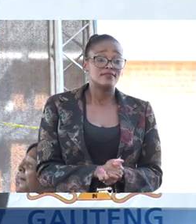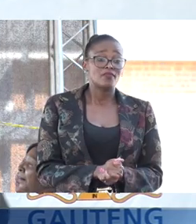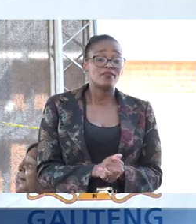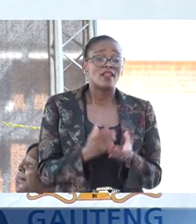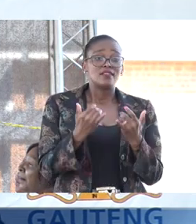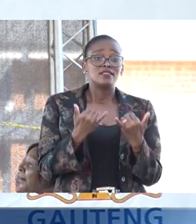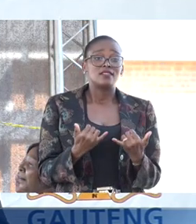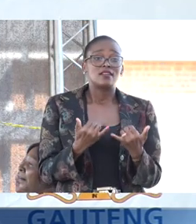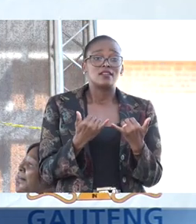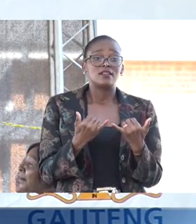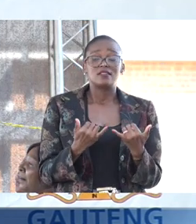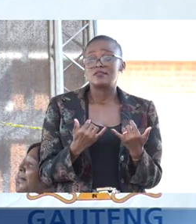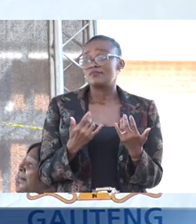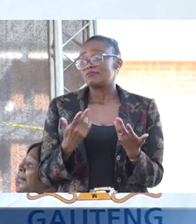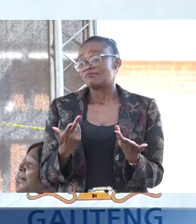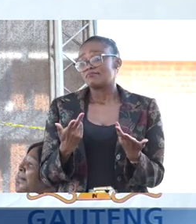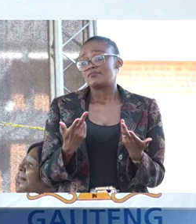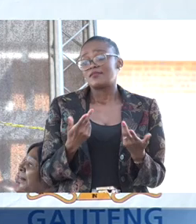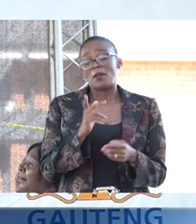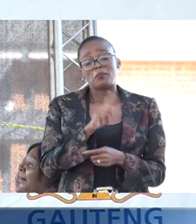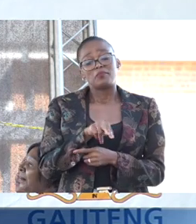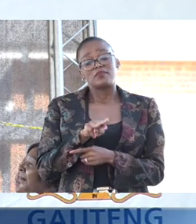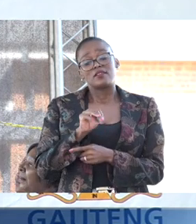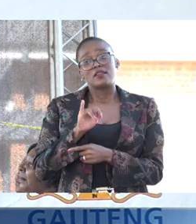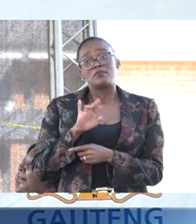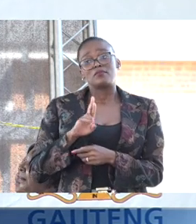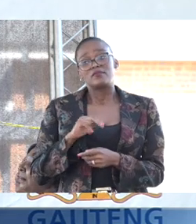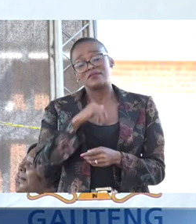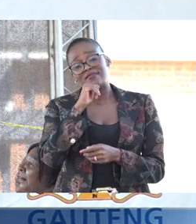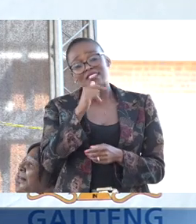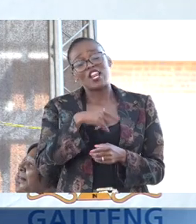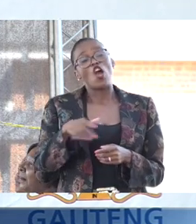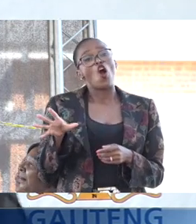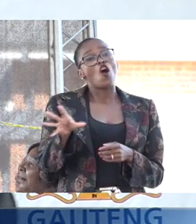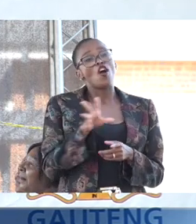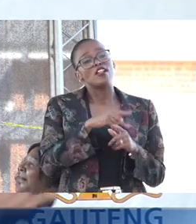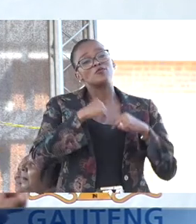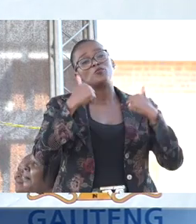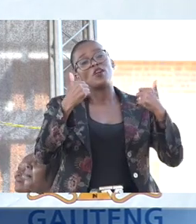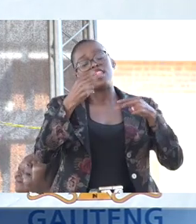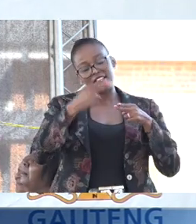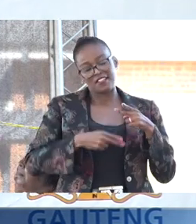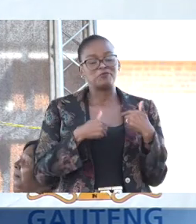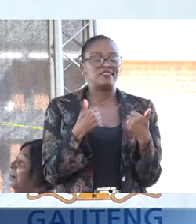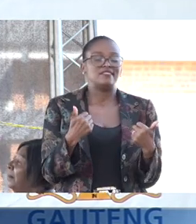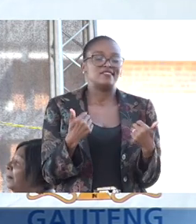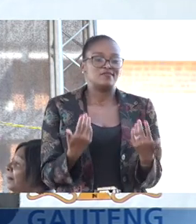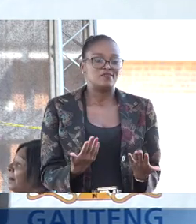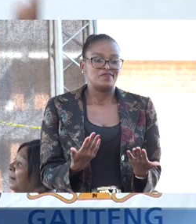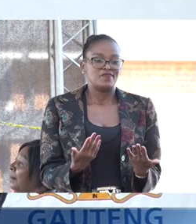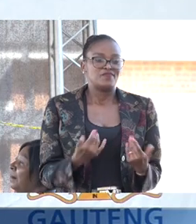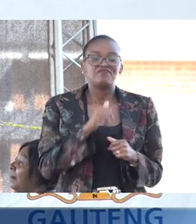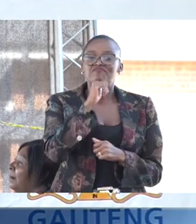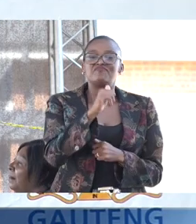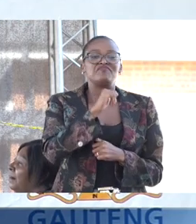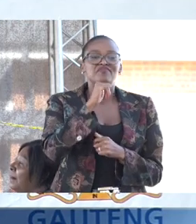Now, I like this saying, Premier, that it says, all is well that ends well. So it doesn't